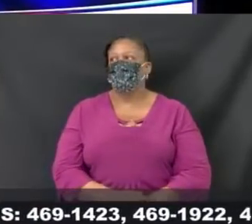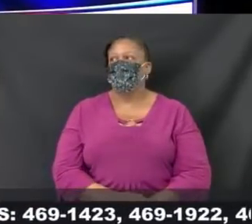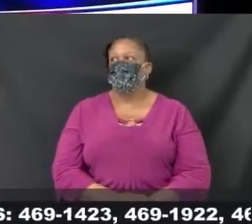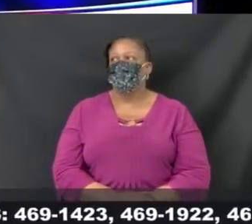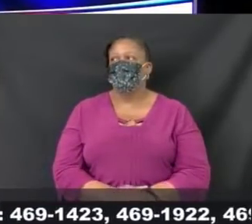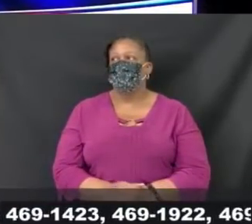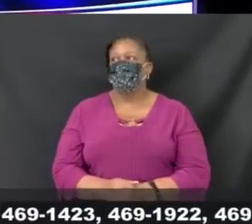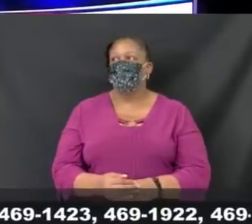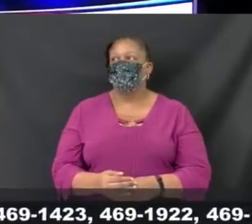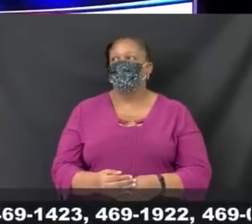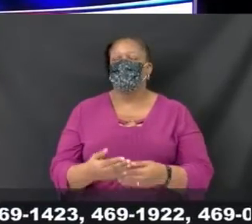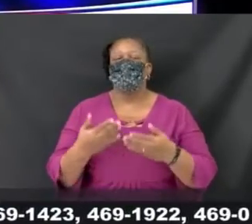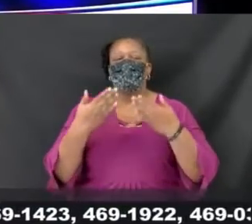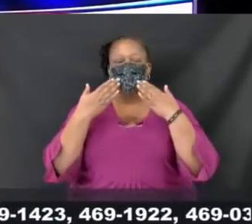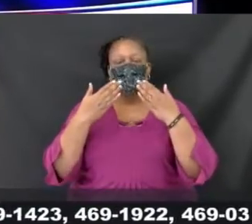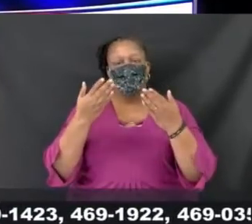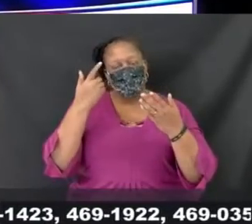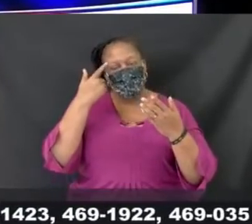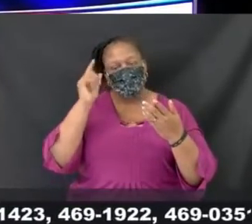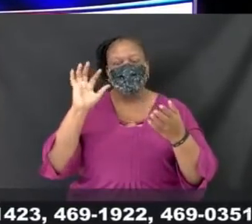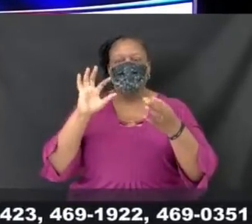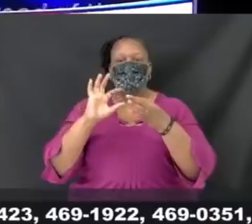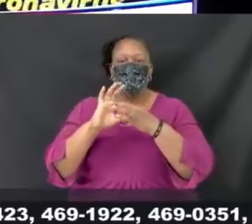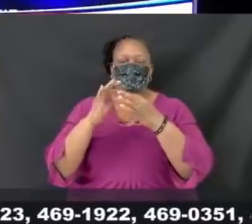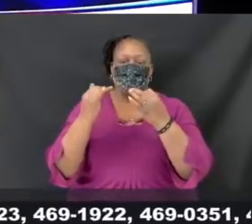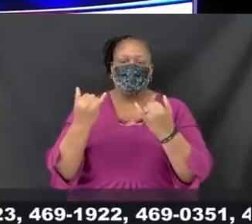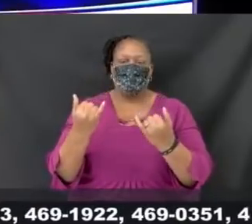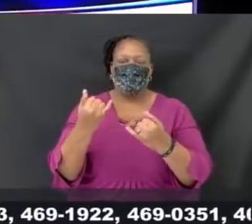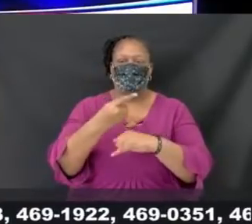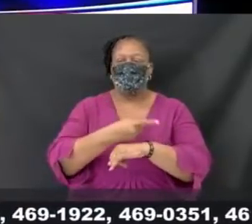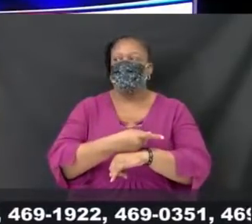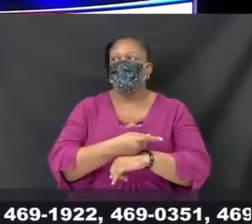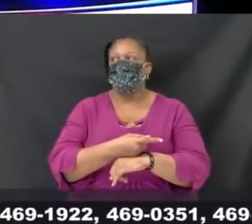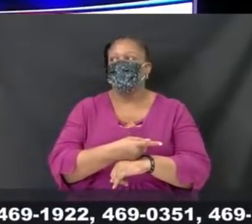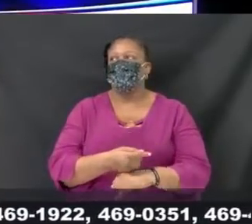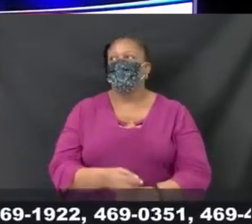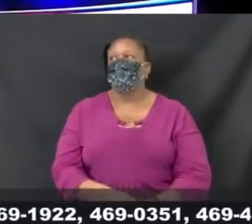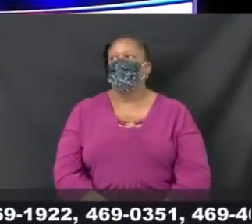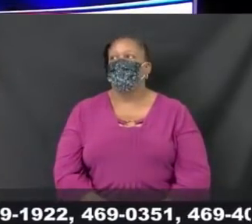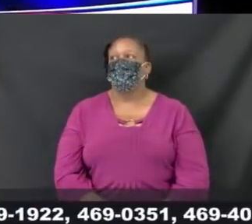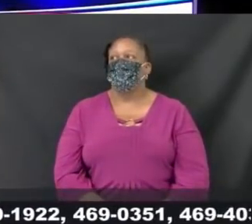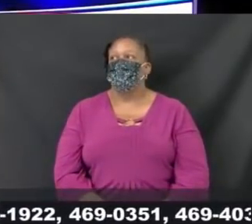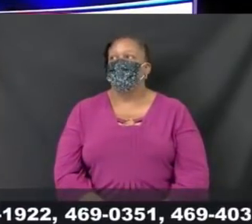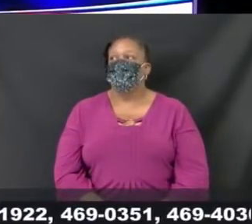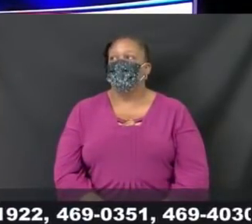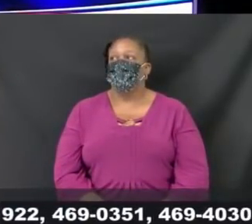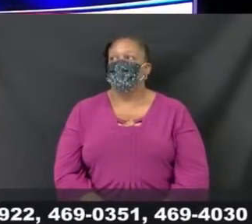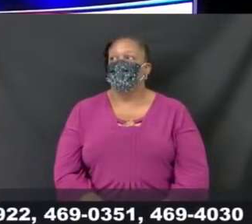And thank you for joining us once more to this NEOC briefing.